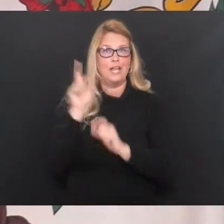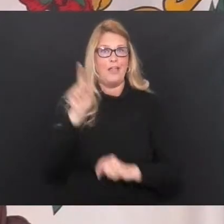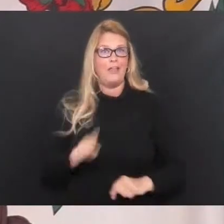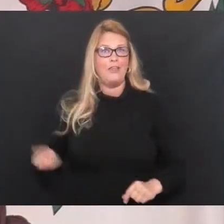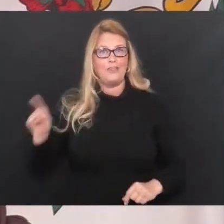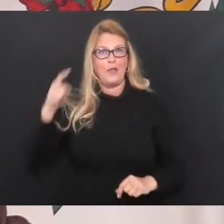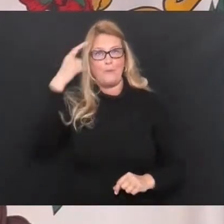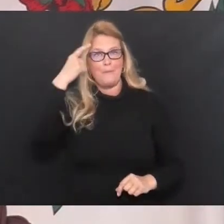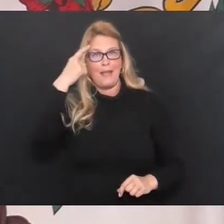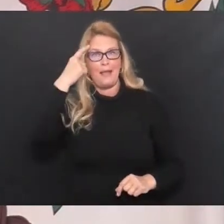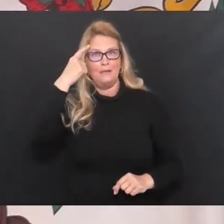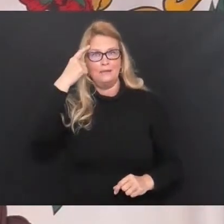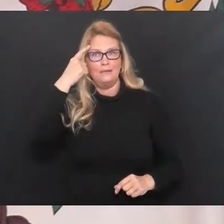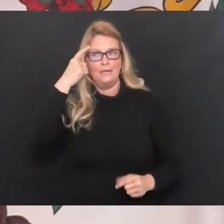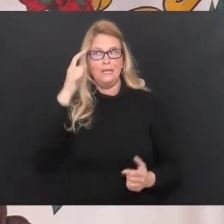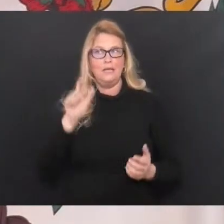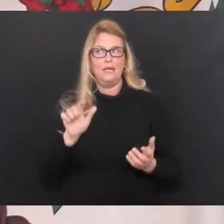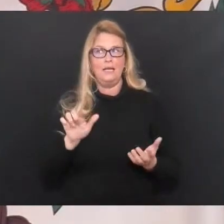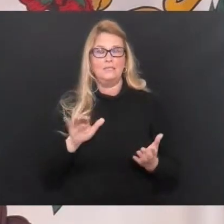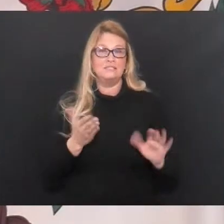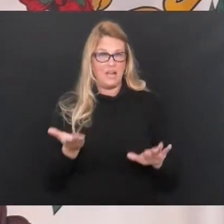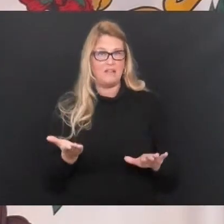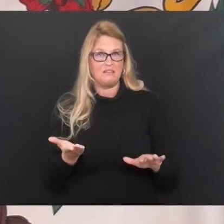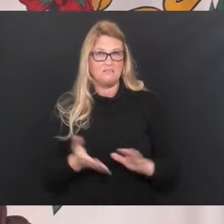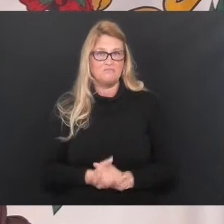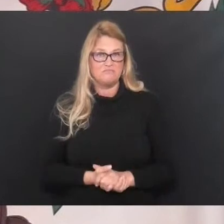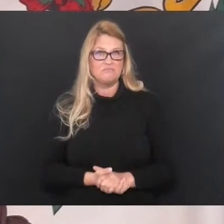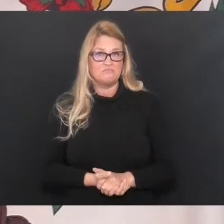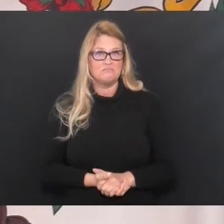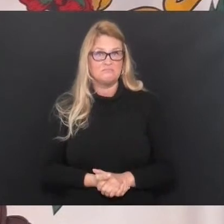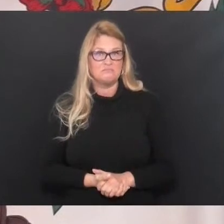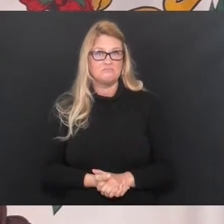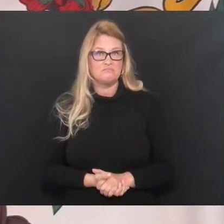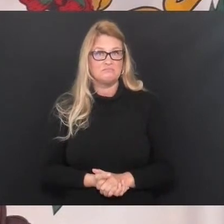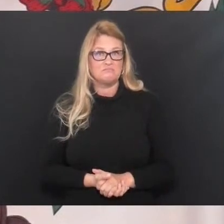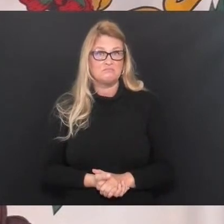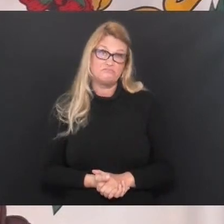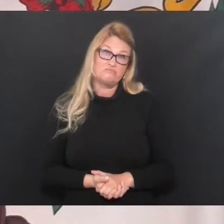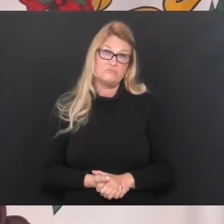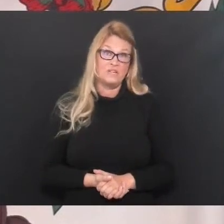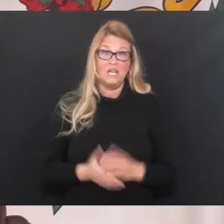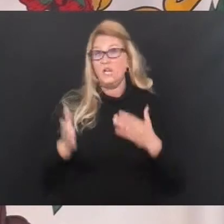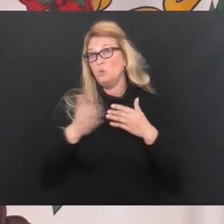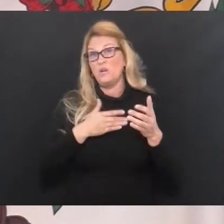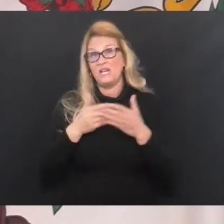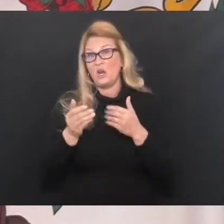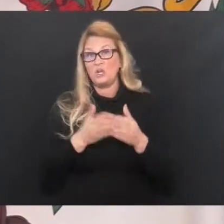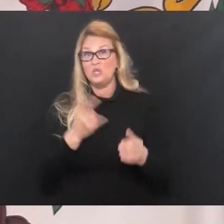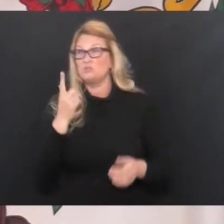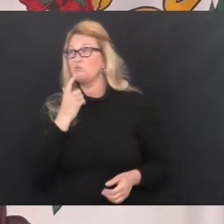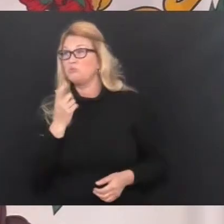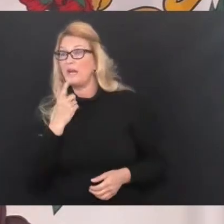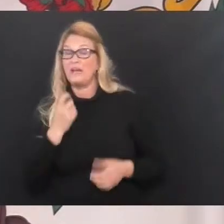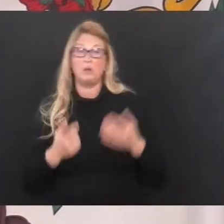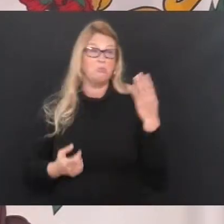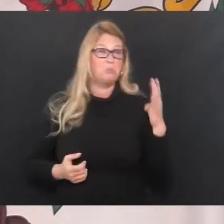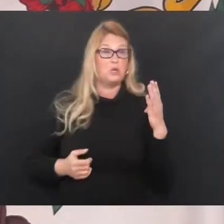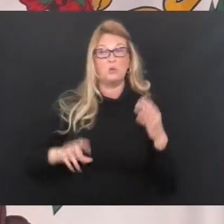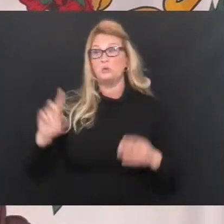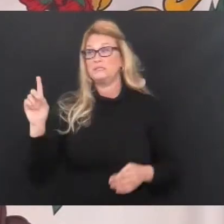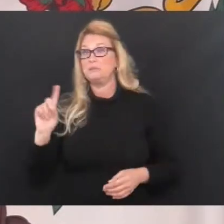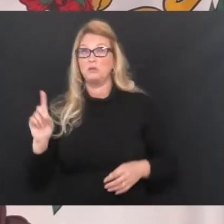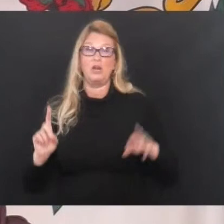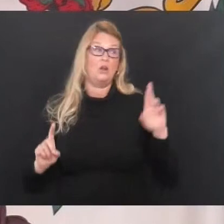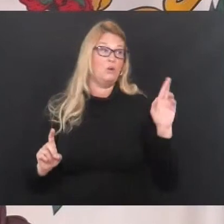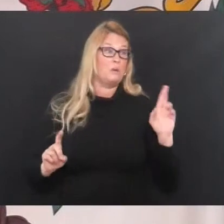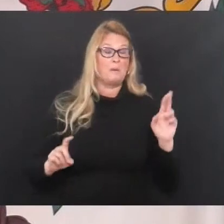body bags. I just it doesn't matter, red state, blue state, Democrat, Republican, whatever